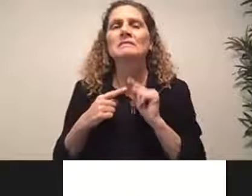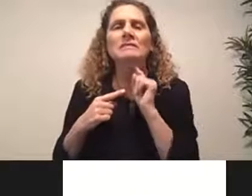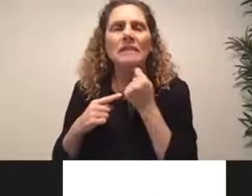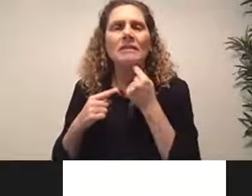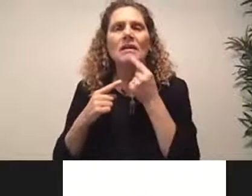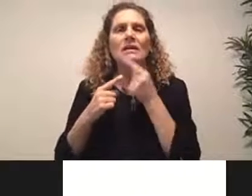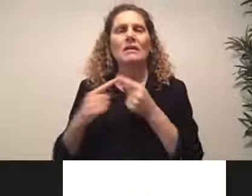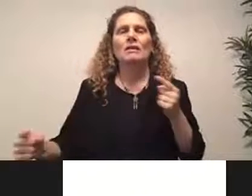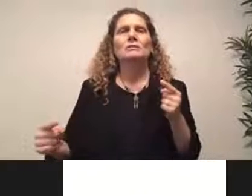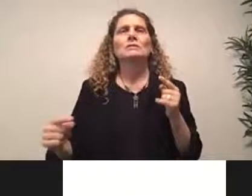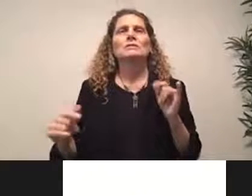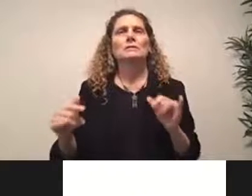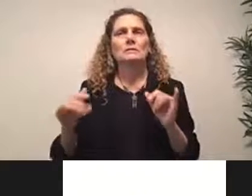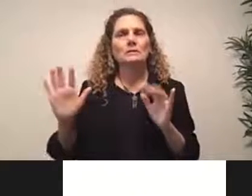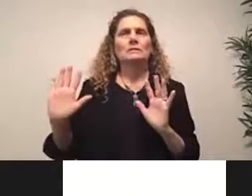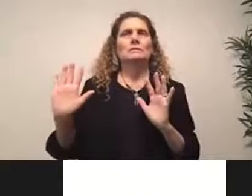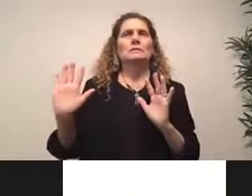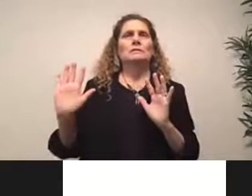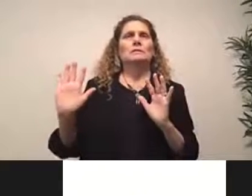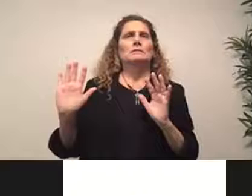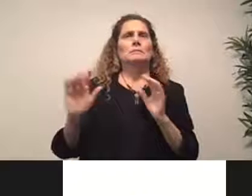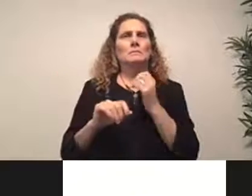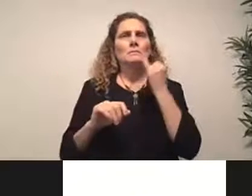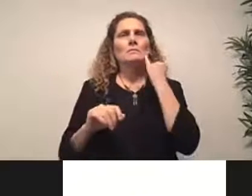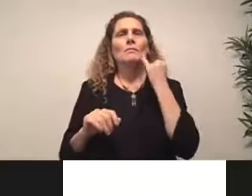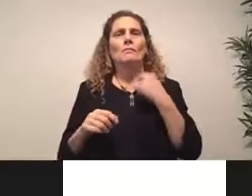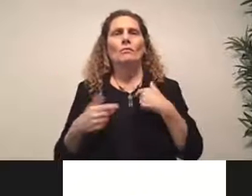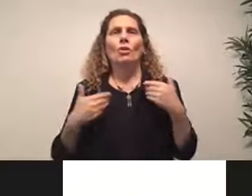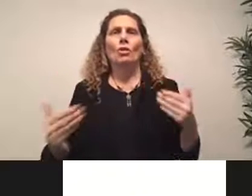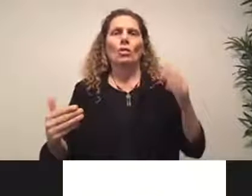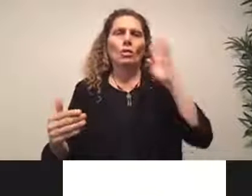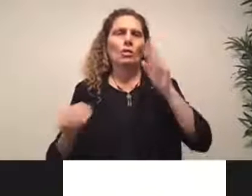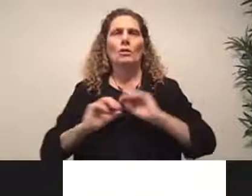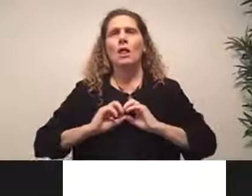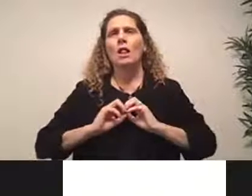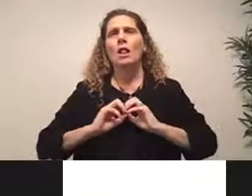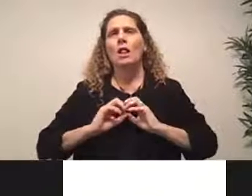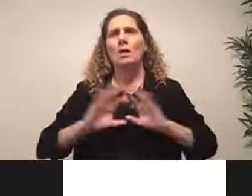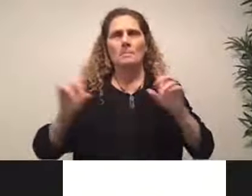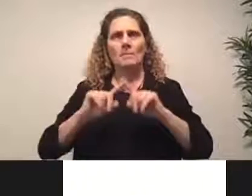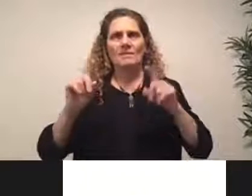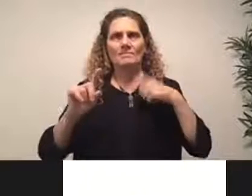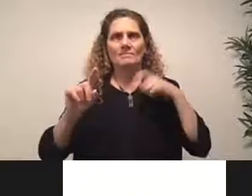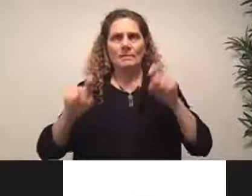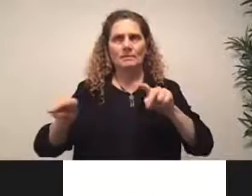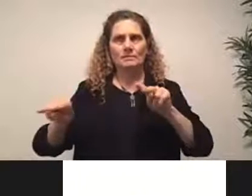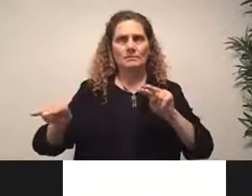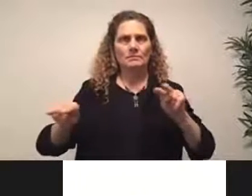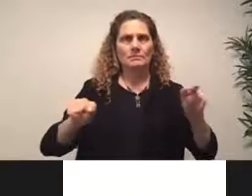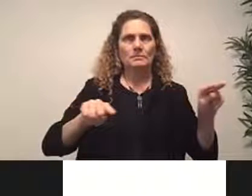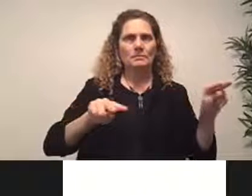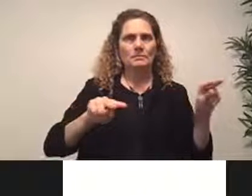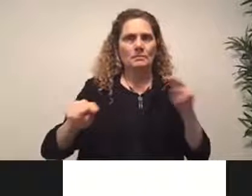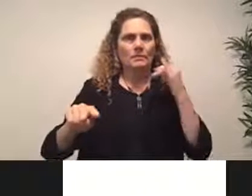that are giving out the vaccination, we want to make sure that we have safeguards there in the event, the unlikely event, but in the event that